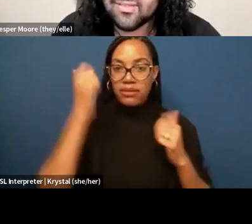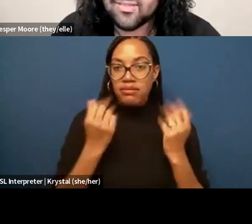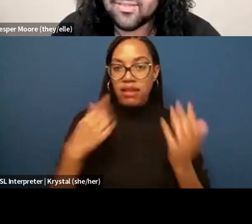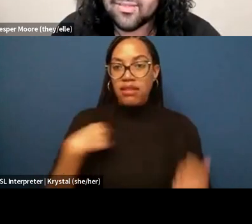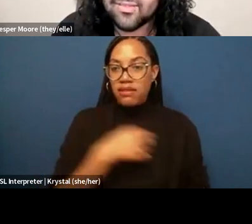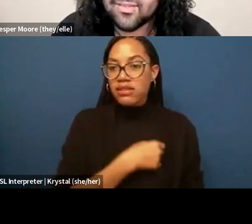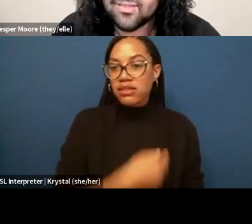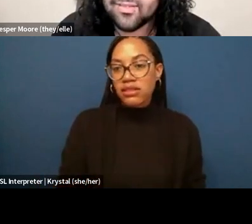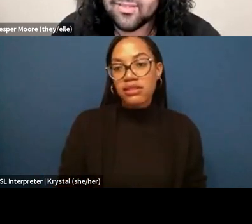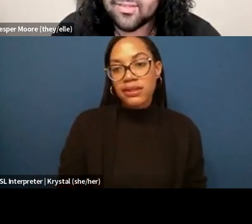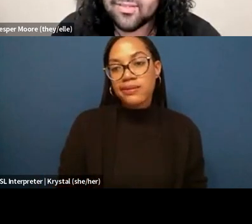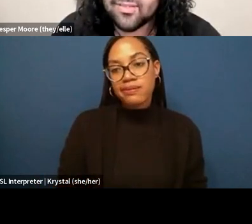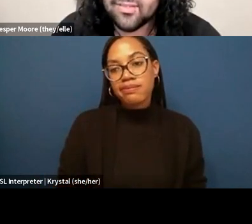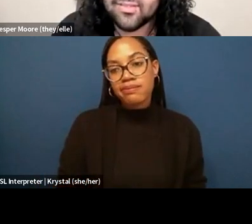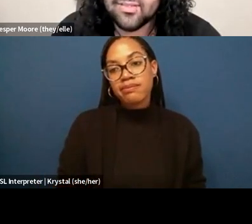And